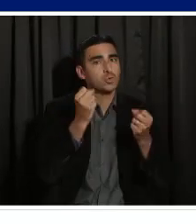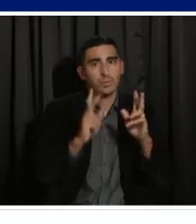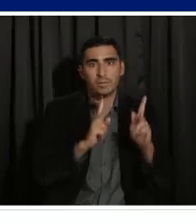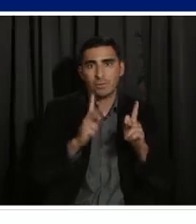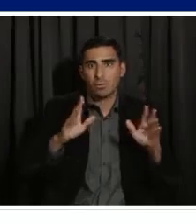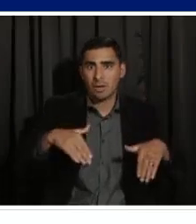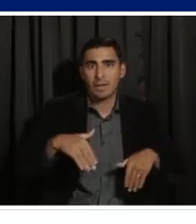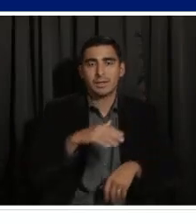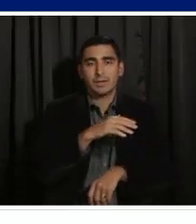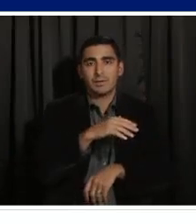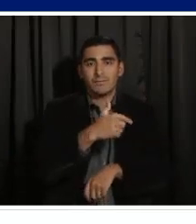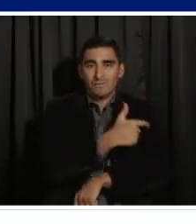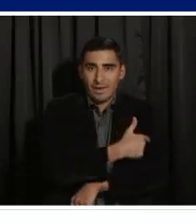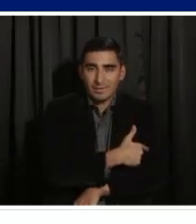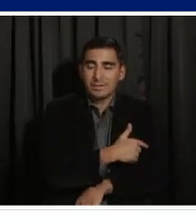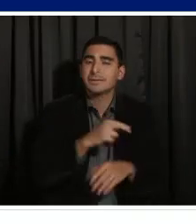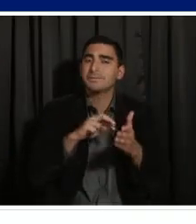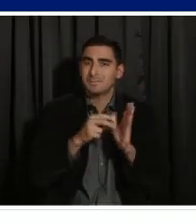vaccinated.